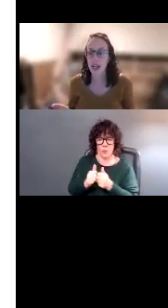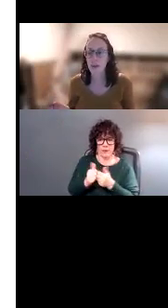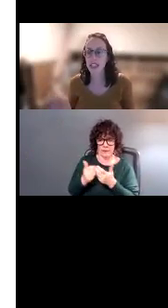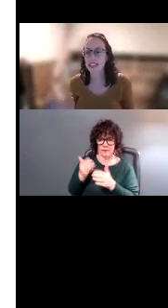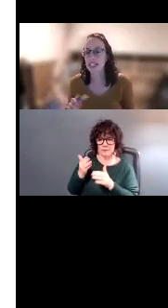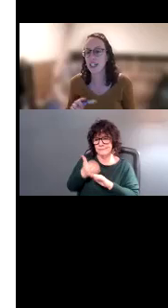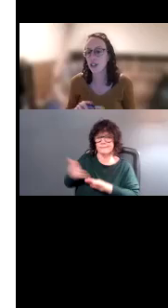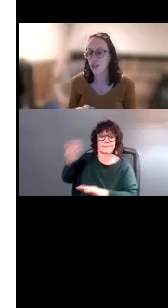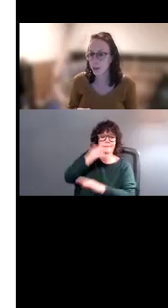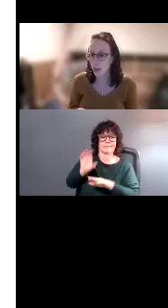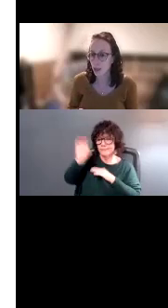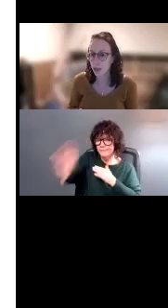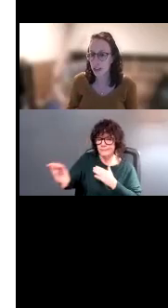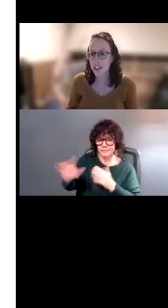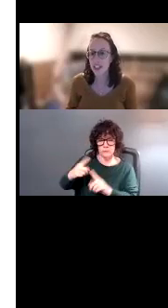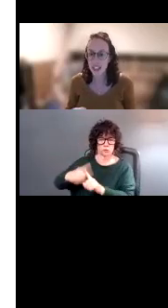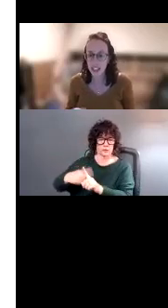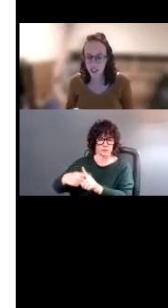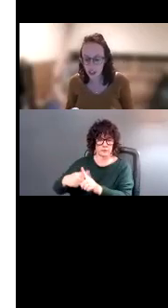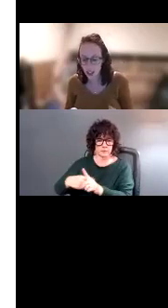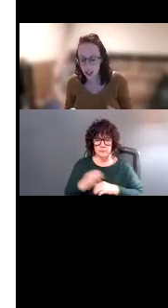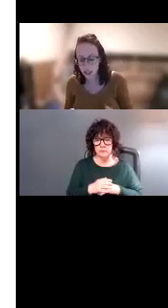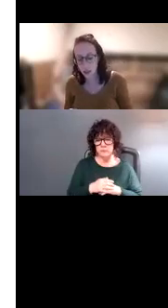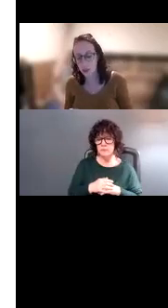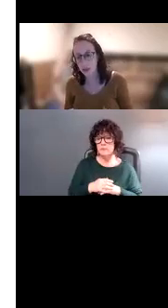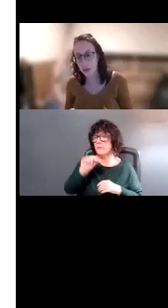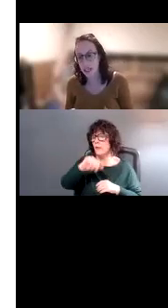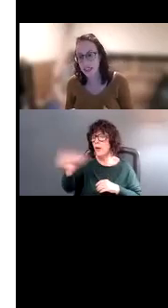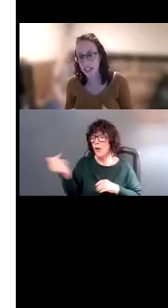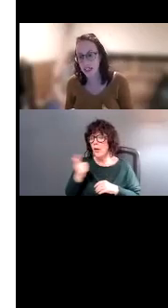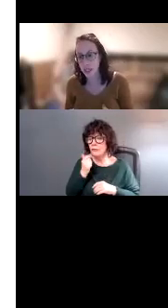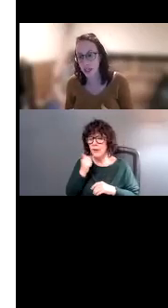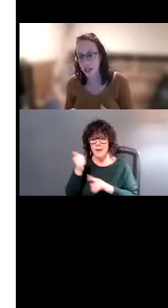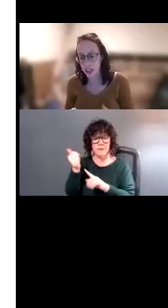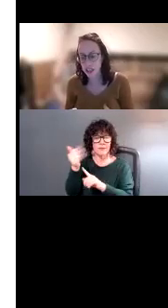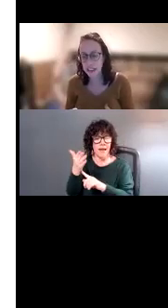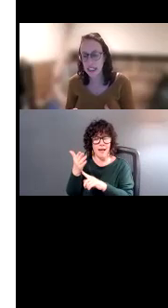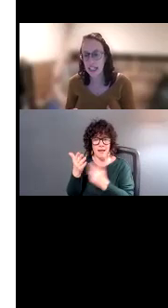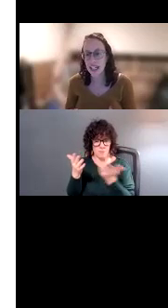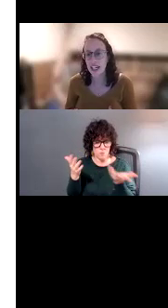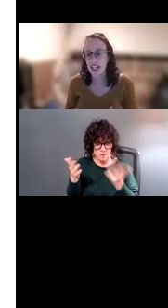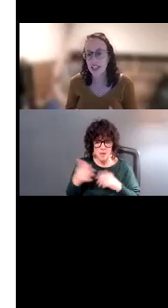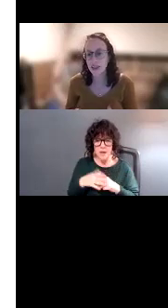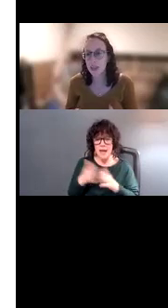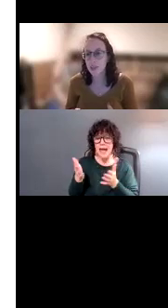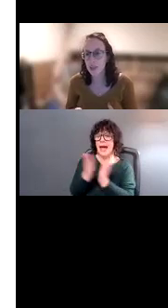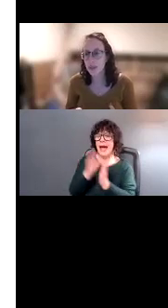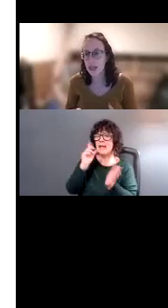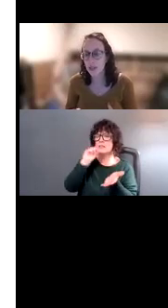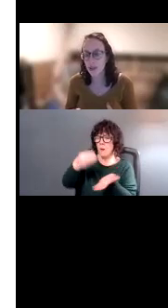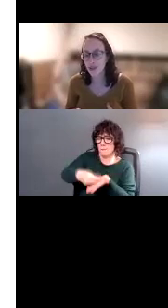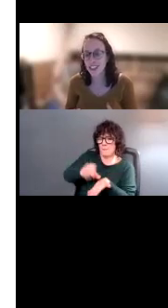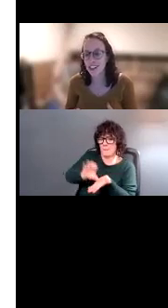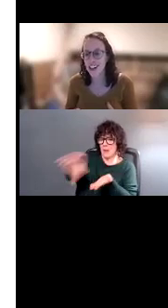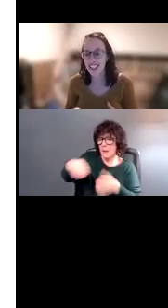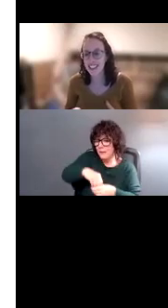for payments in crypto, gift cards, or prepaid debit cards. I know some of you might